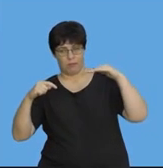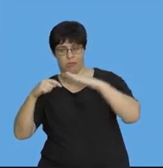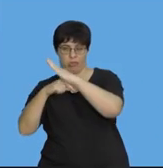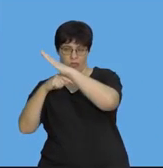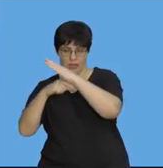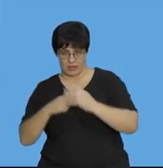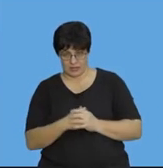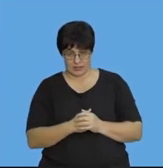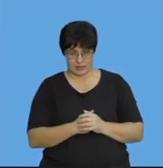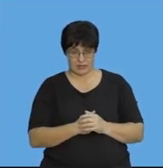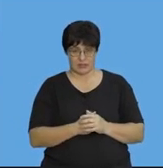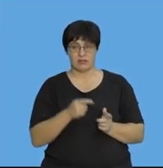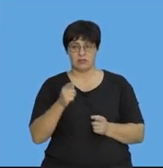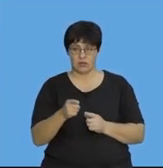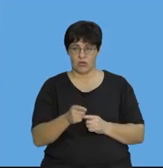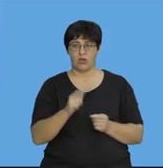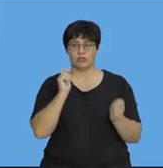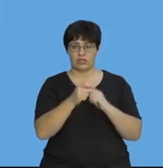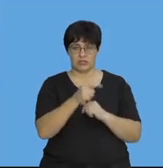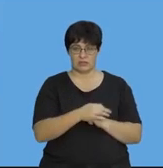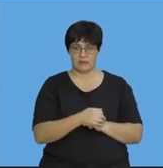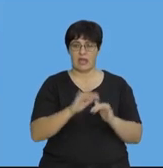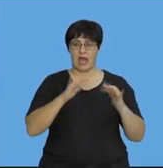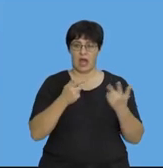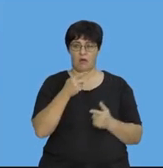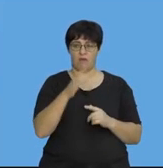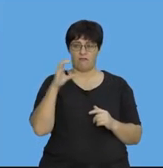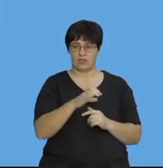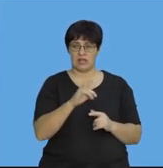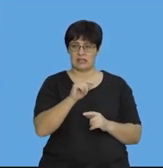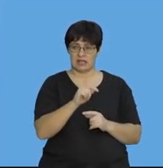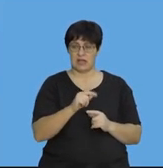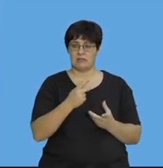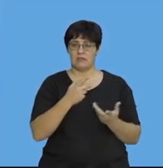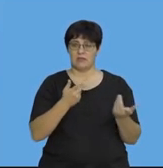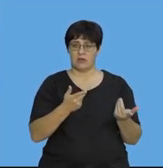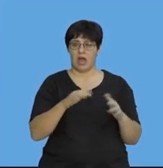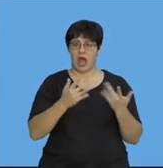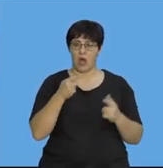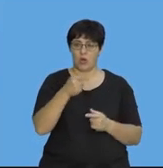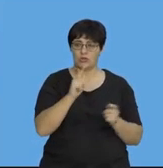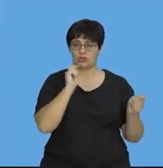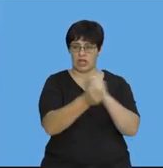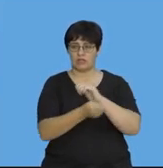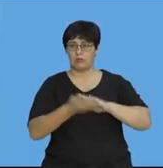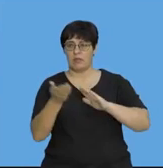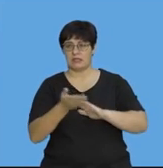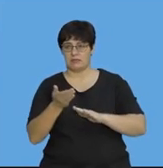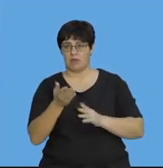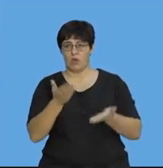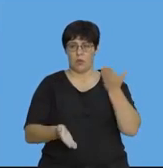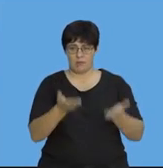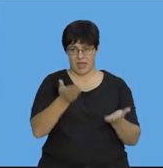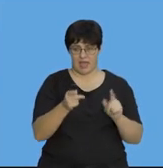momentum of the bus compare to the change in momentum of the insect? Second question. Does the bus or the insect experience